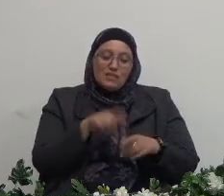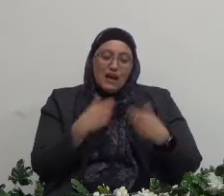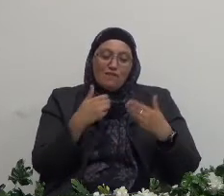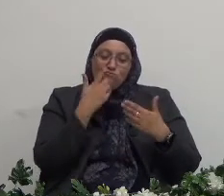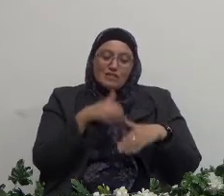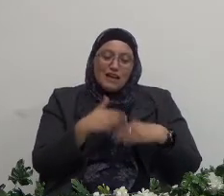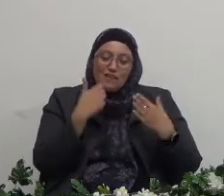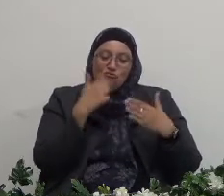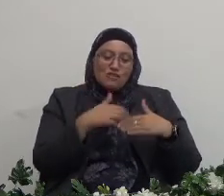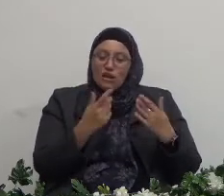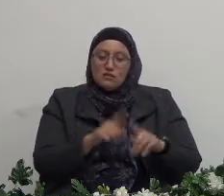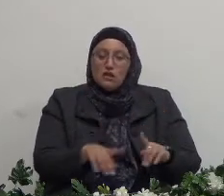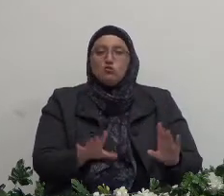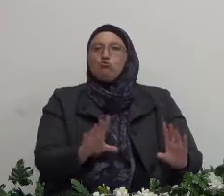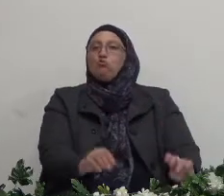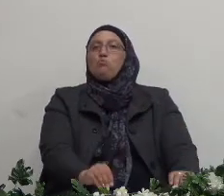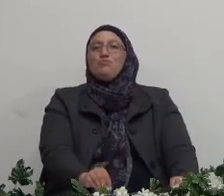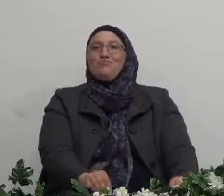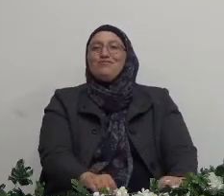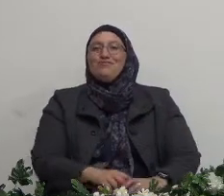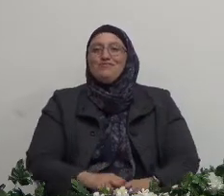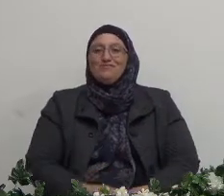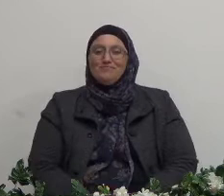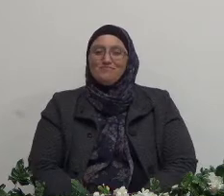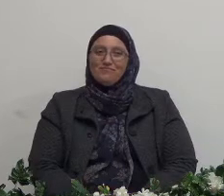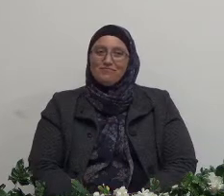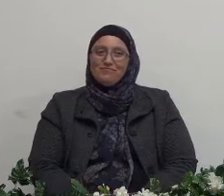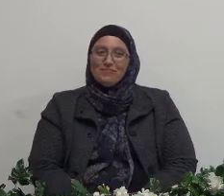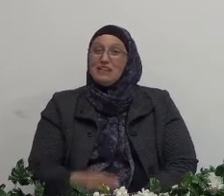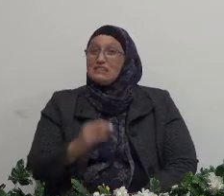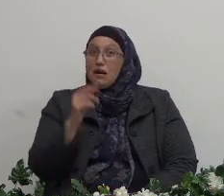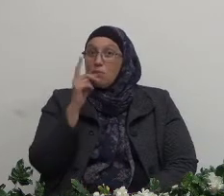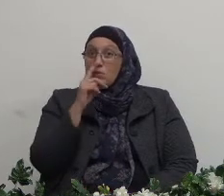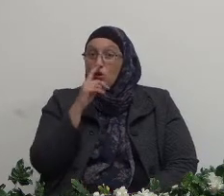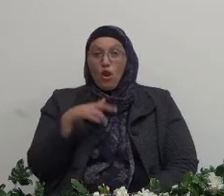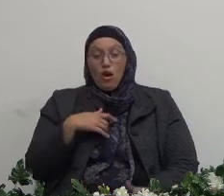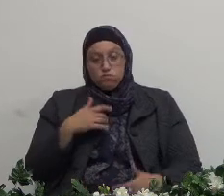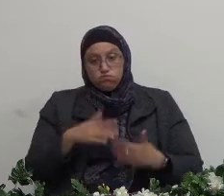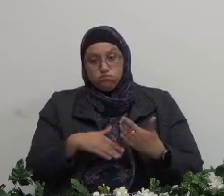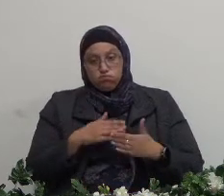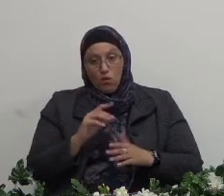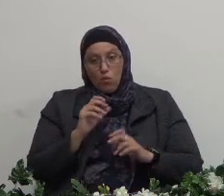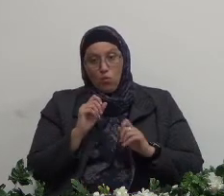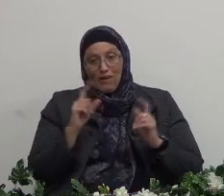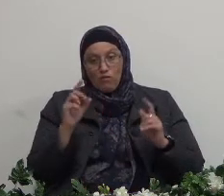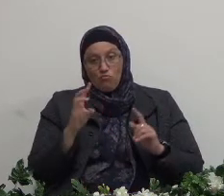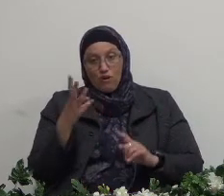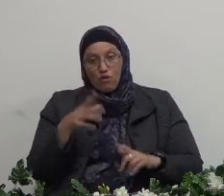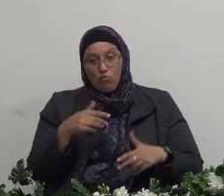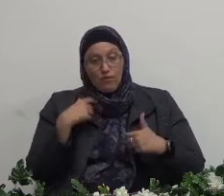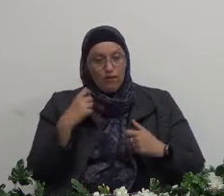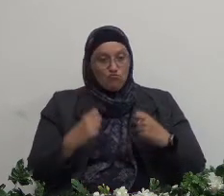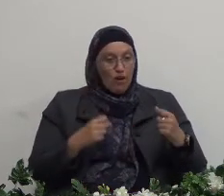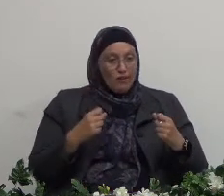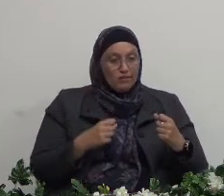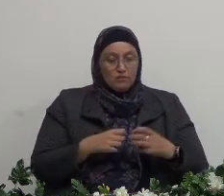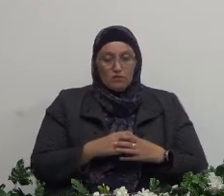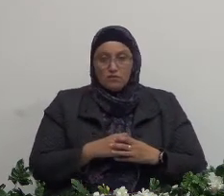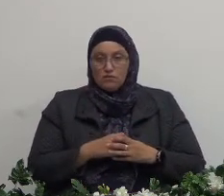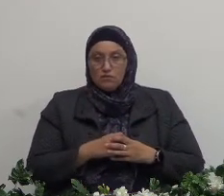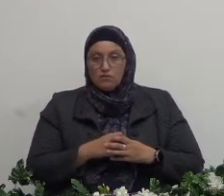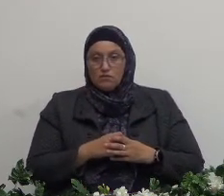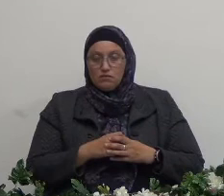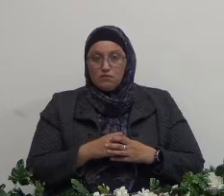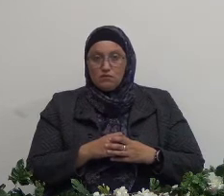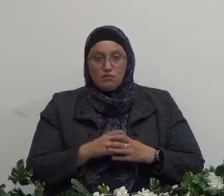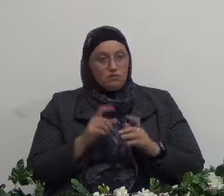life. They live a certain way and they do not. Wakes up at 3 in the morning, goes for a run. You know, and that's their